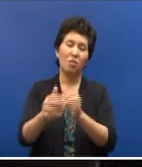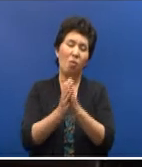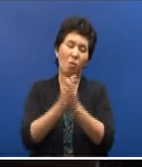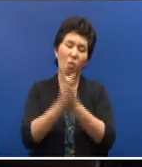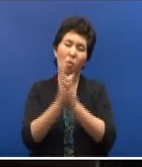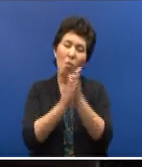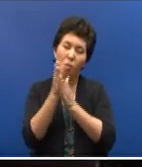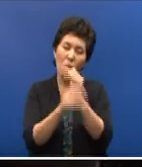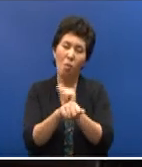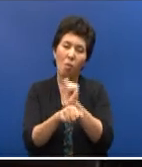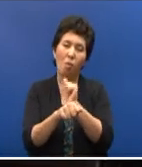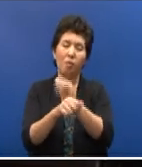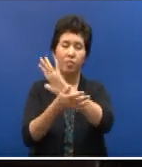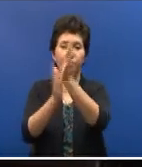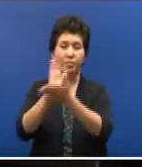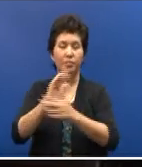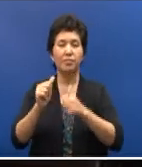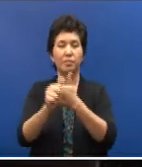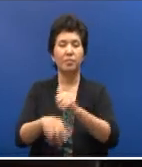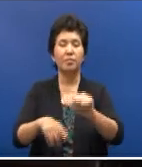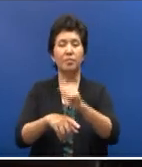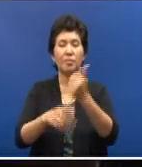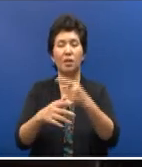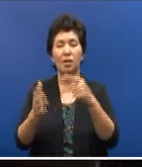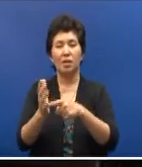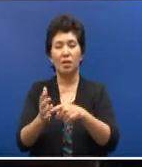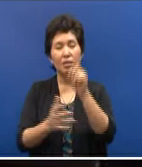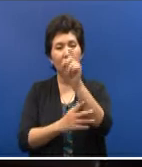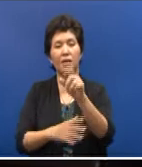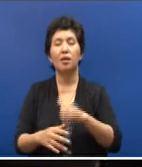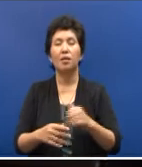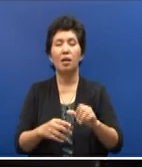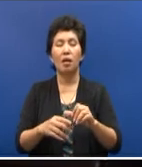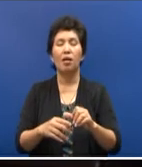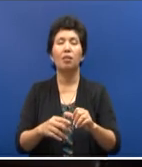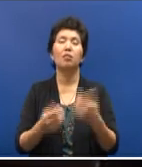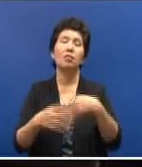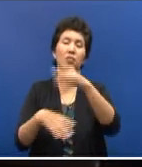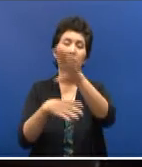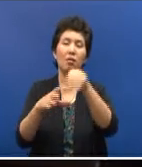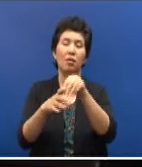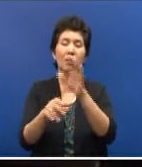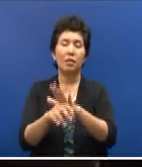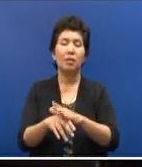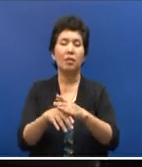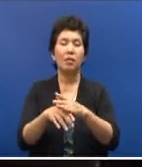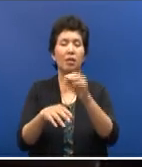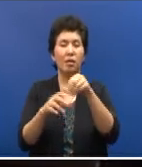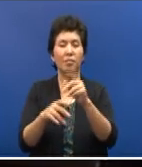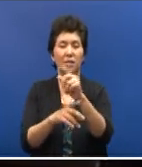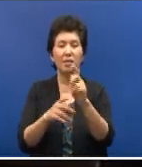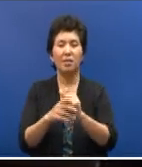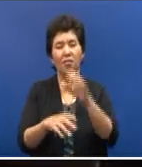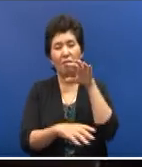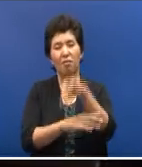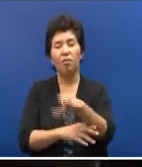when the proletariat accepts the status quo, this means that they are trapped in a state, okay, of